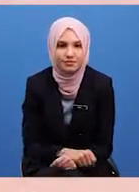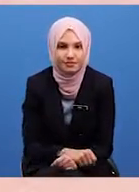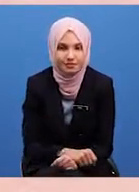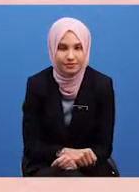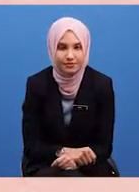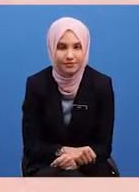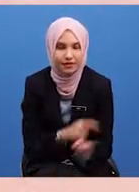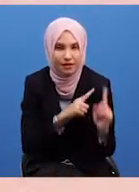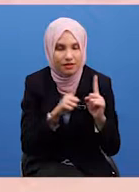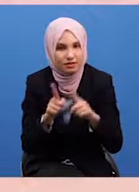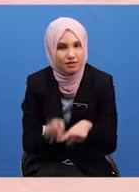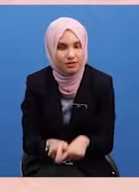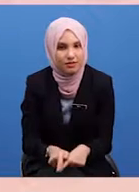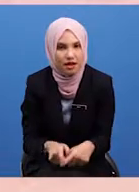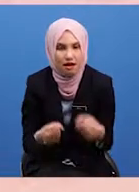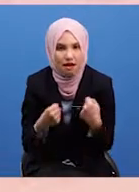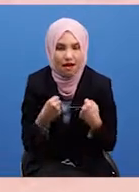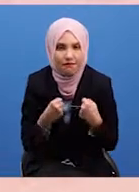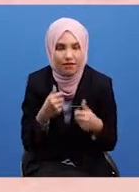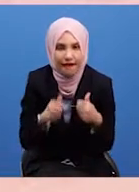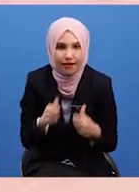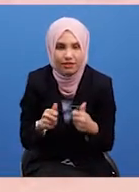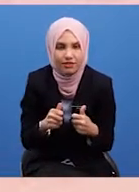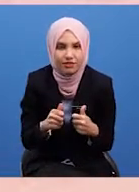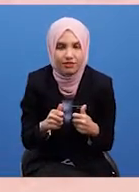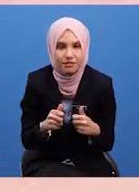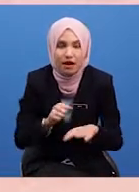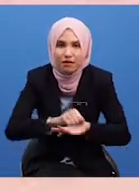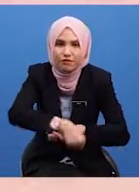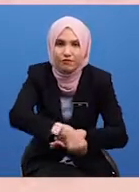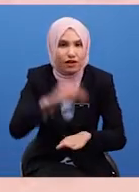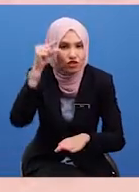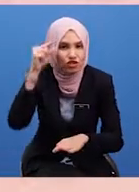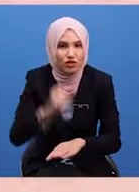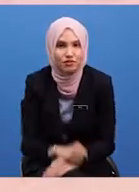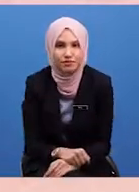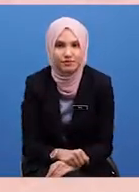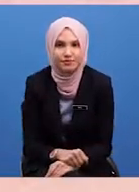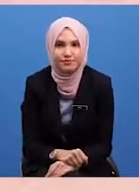since she is afraid that her action may affect Joff.